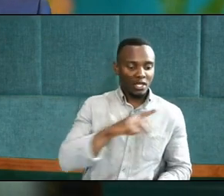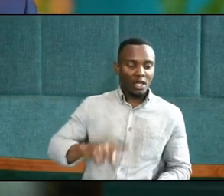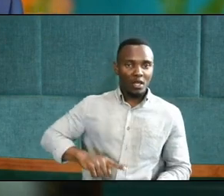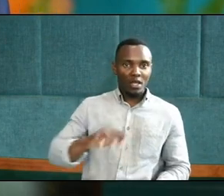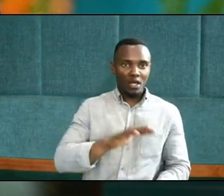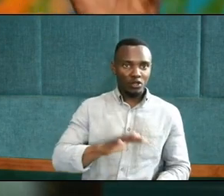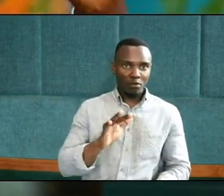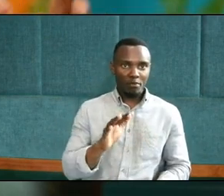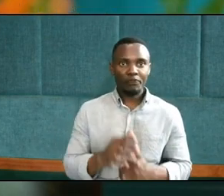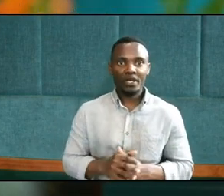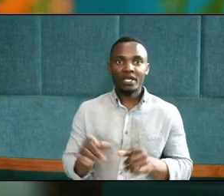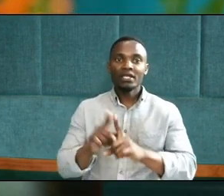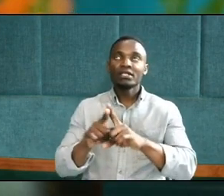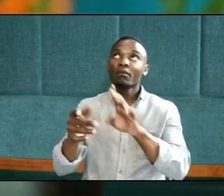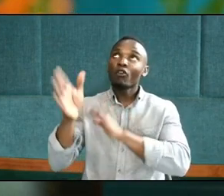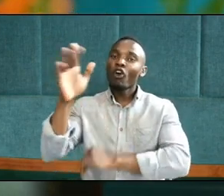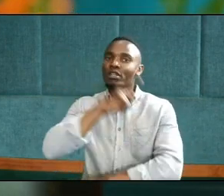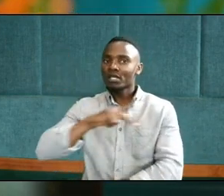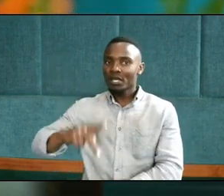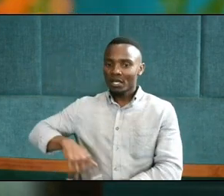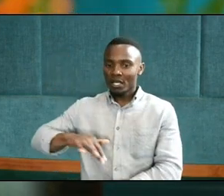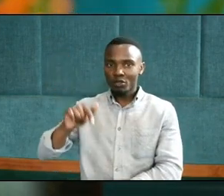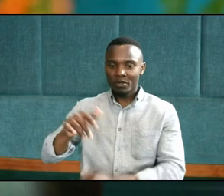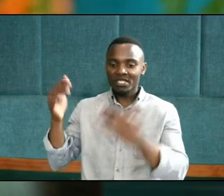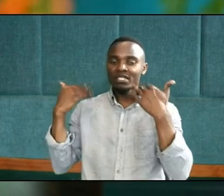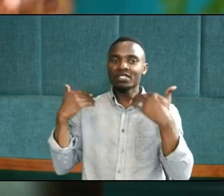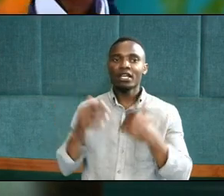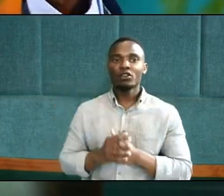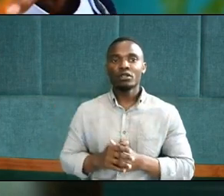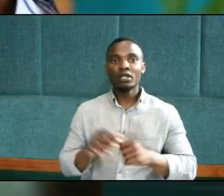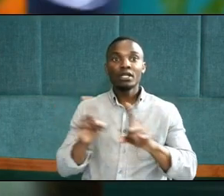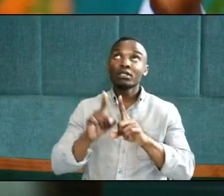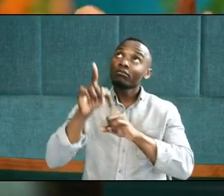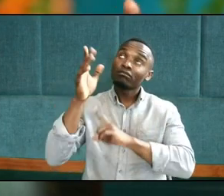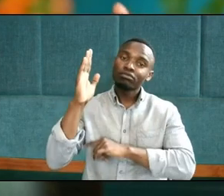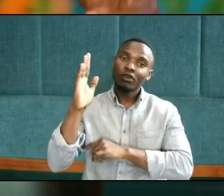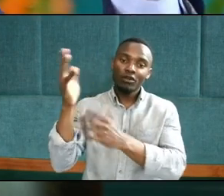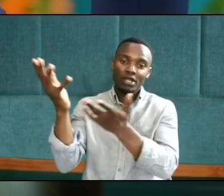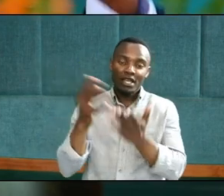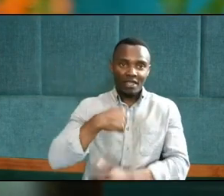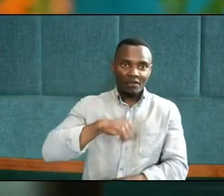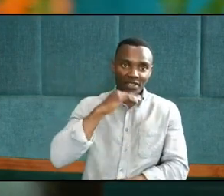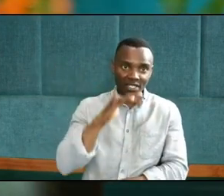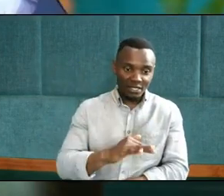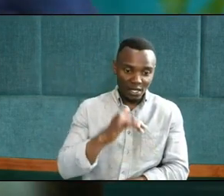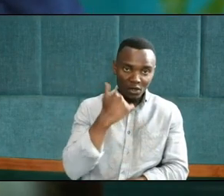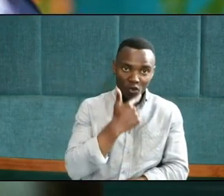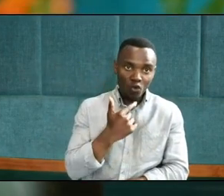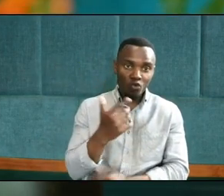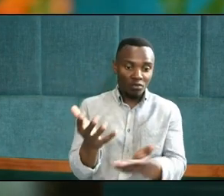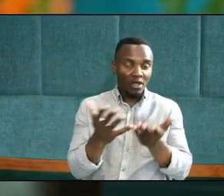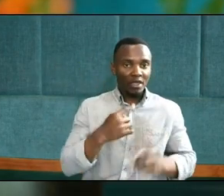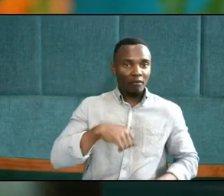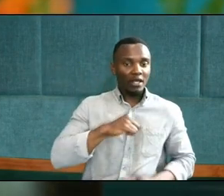is eternal. And that's why God gave us his son, so that he could give us eternal life, which makes it possible to